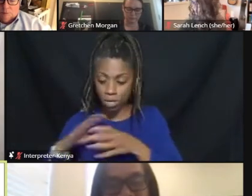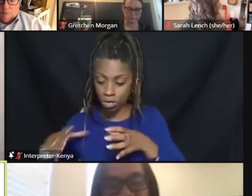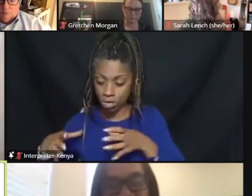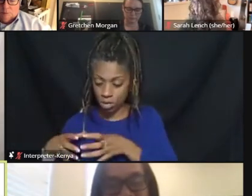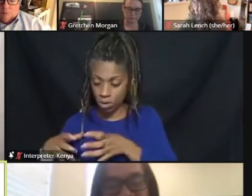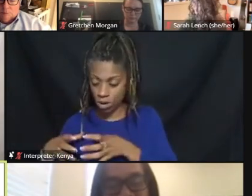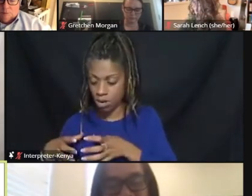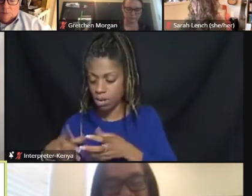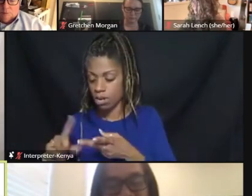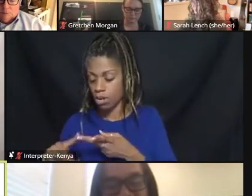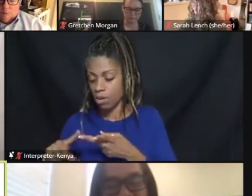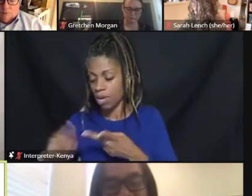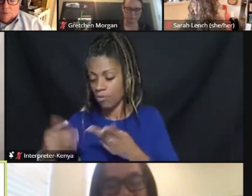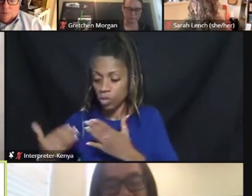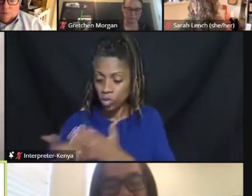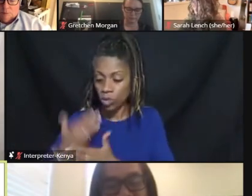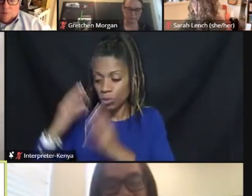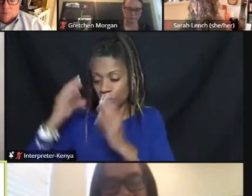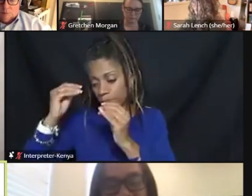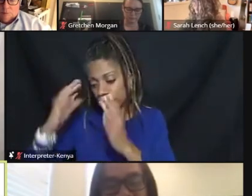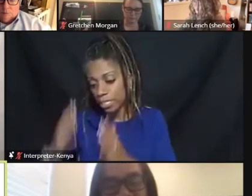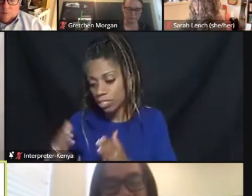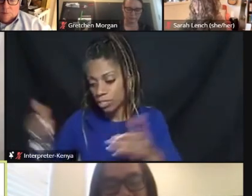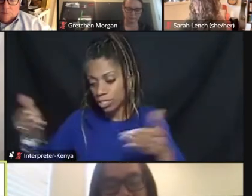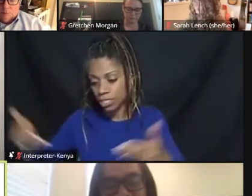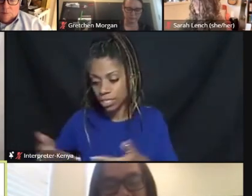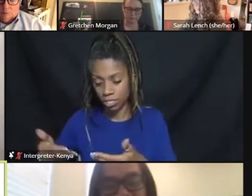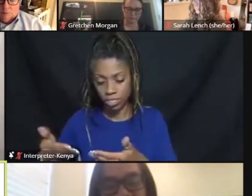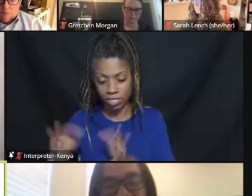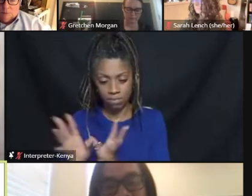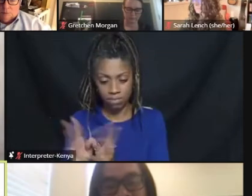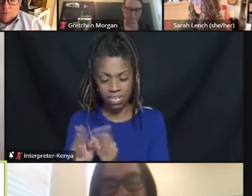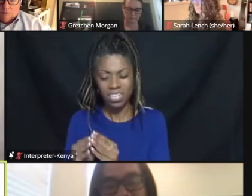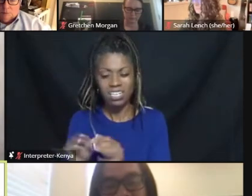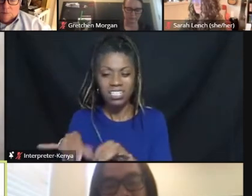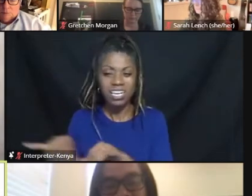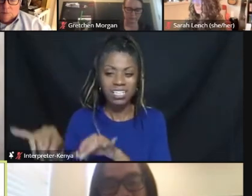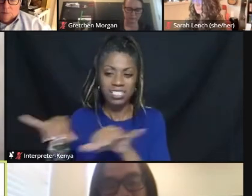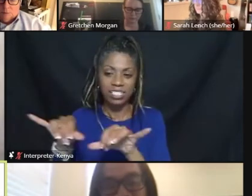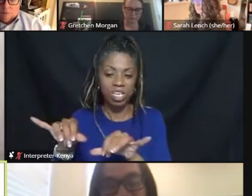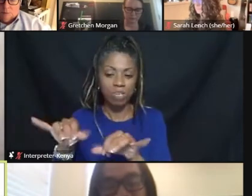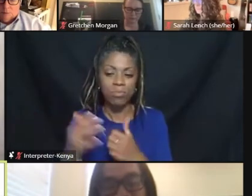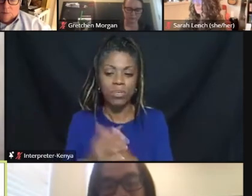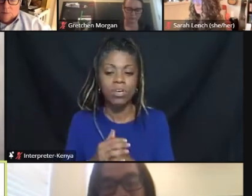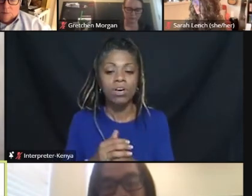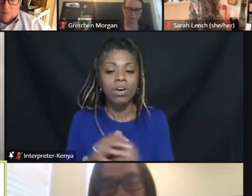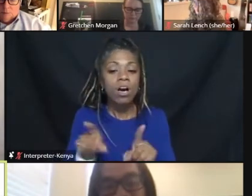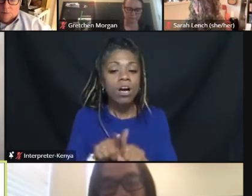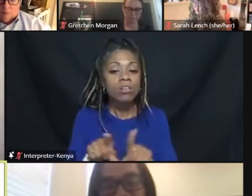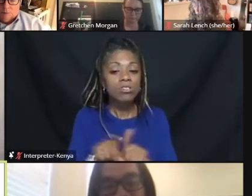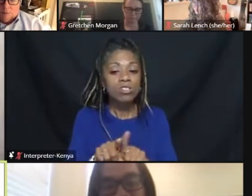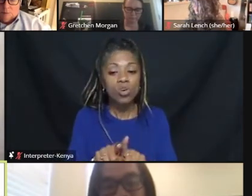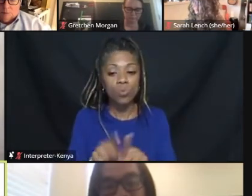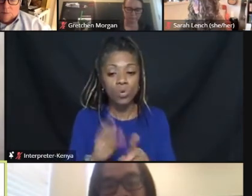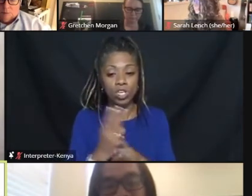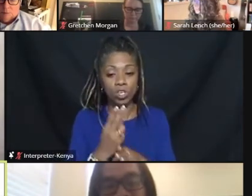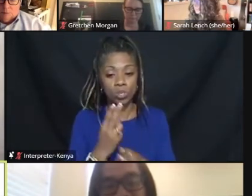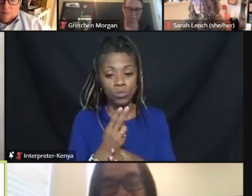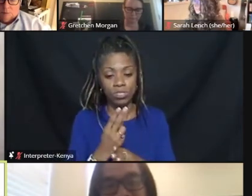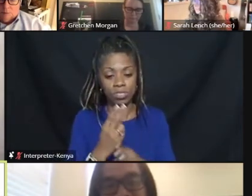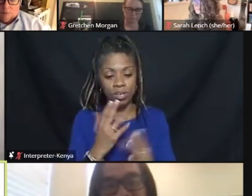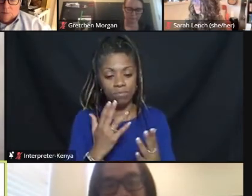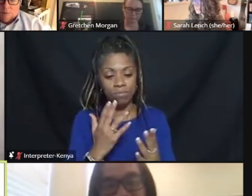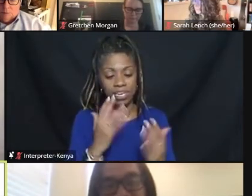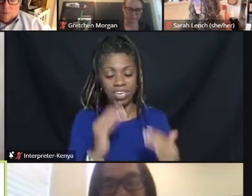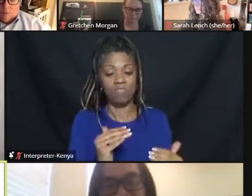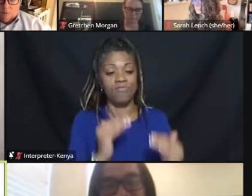induction meetings, similar to everyone else. In turnaround, we utilized advanced ed standards as a roadmap.